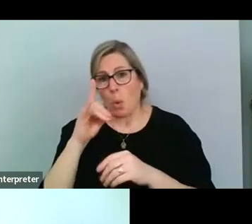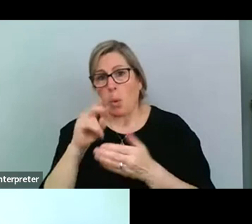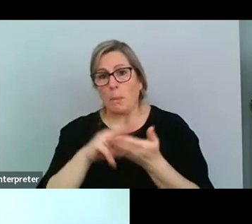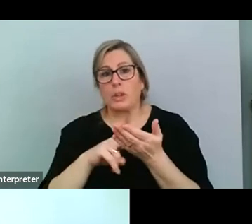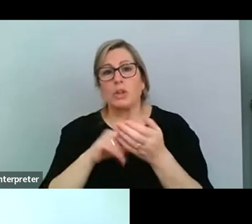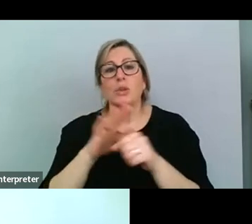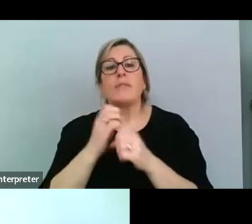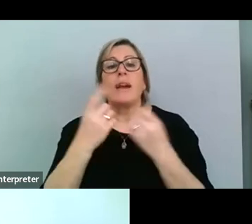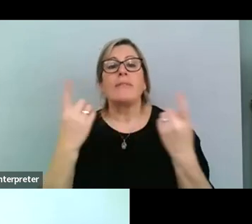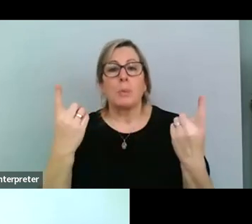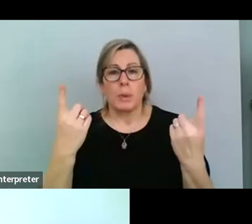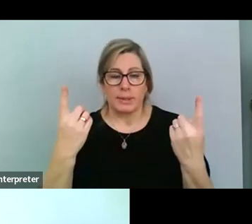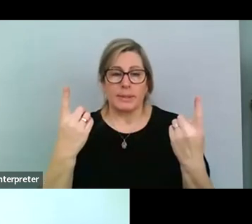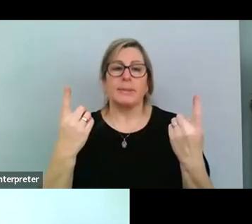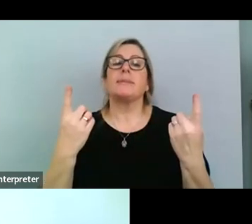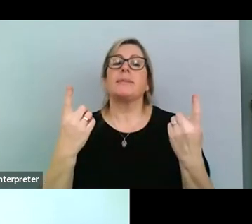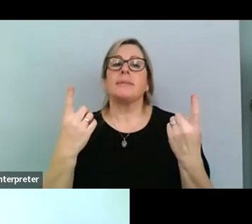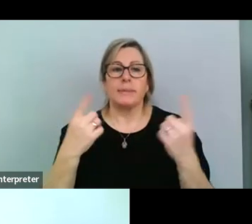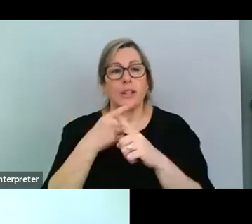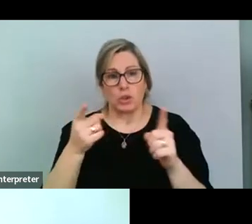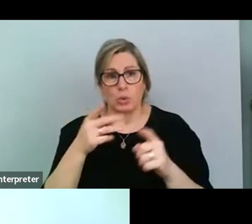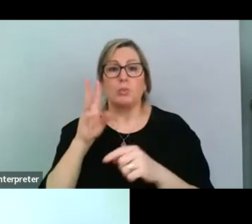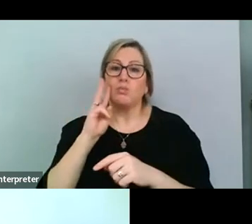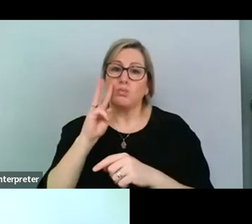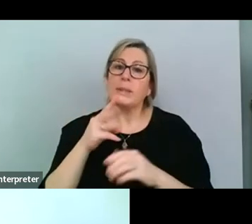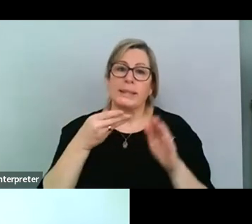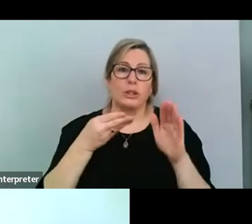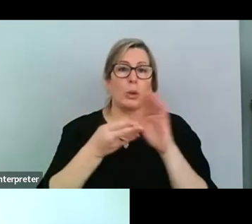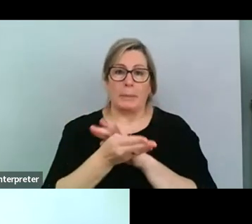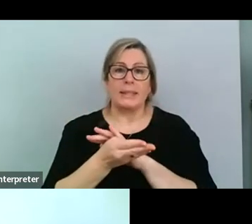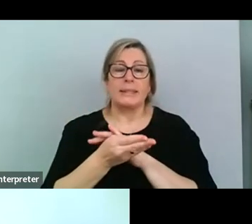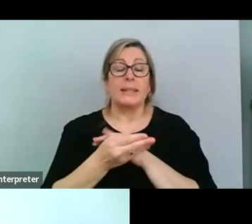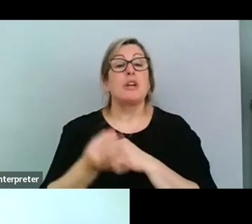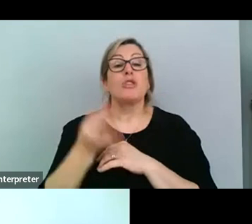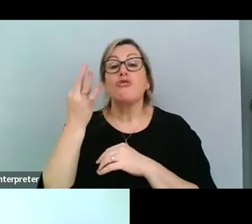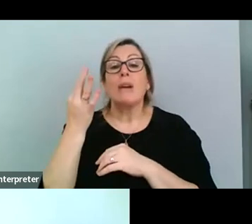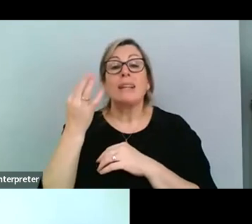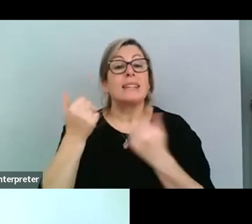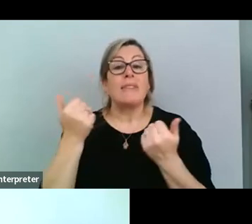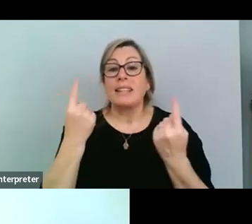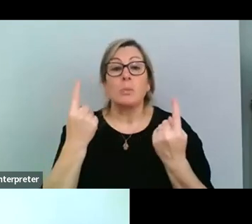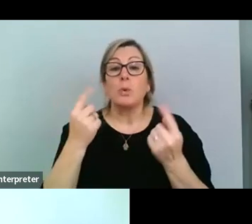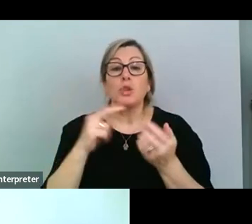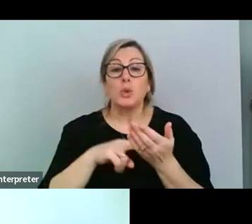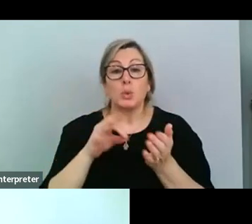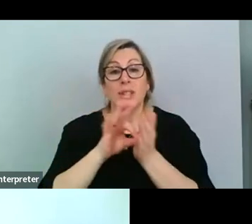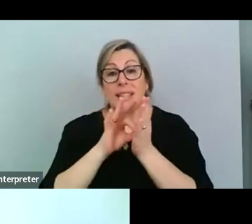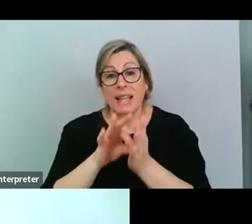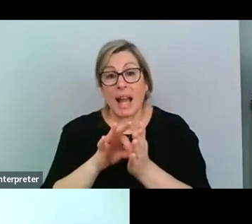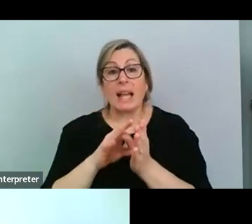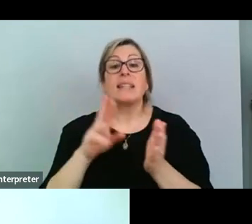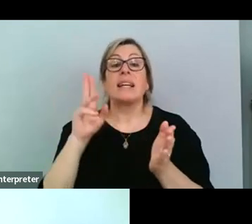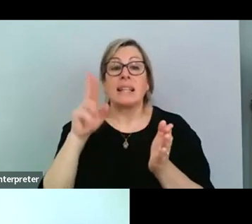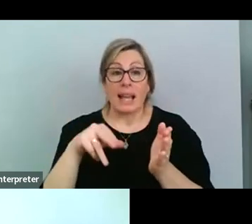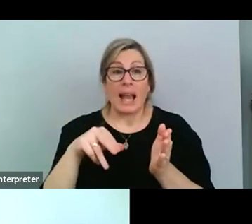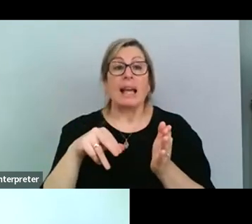everybody, and that you do submit. It would be great if anybody uses the guide to make their